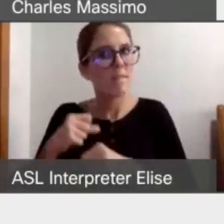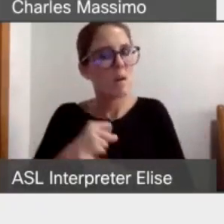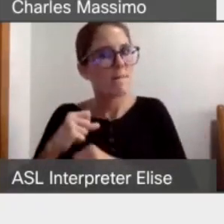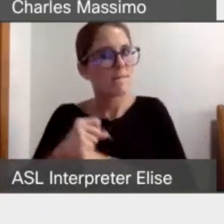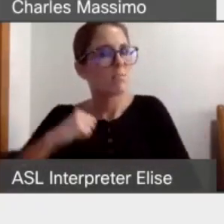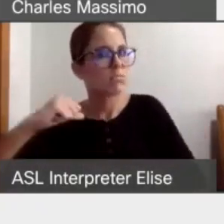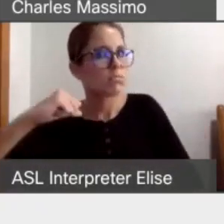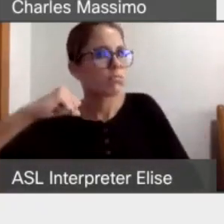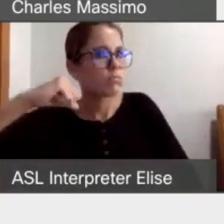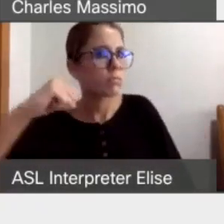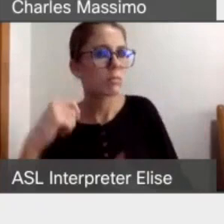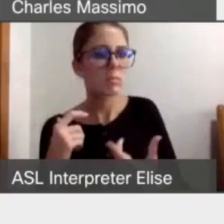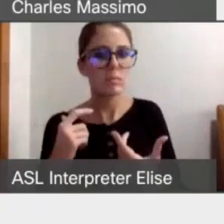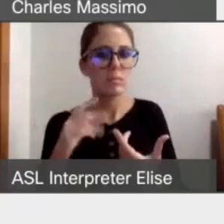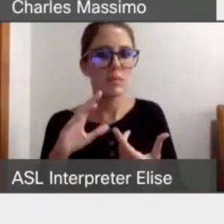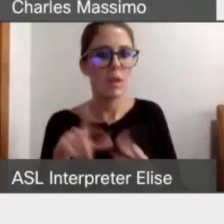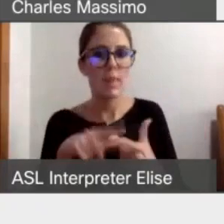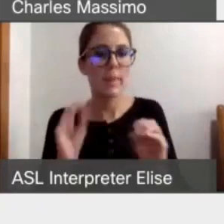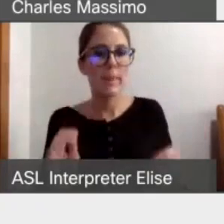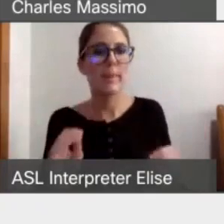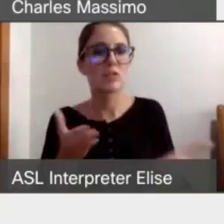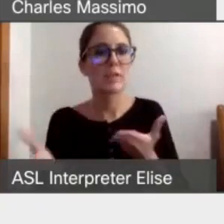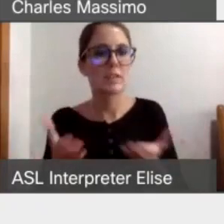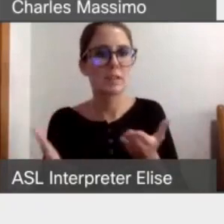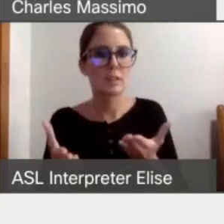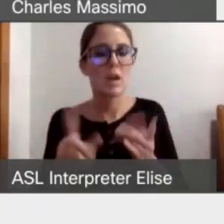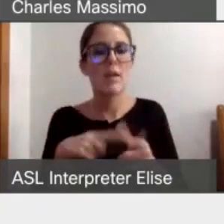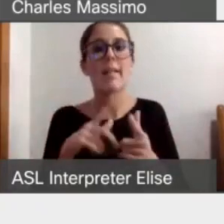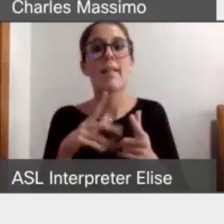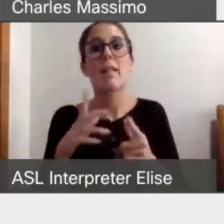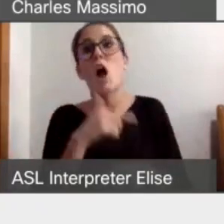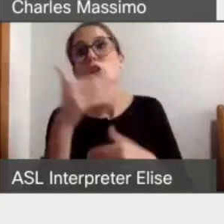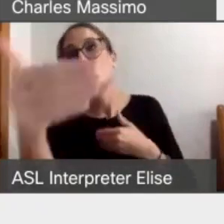end up not providing services and end up paying more in the long run.